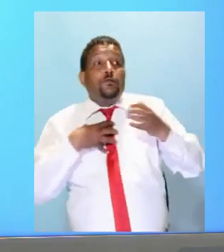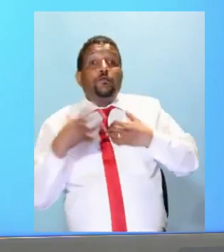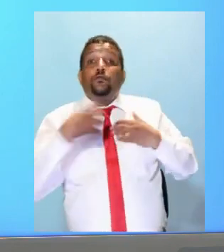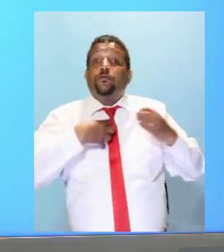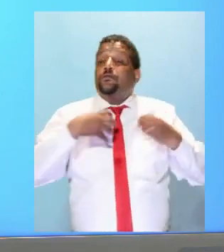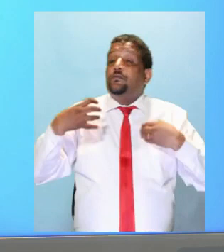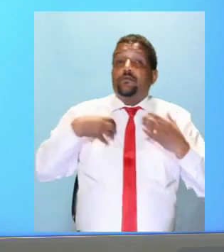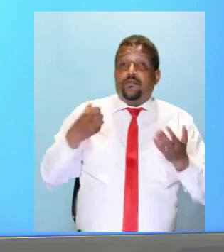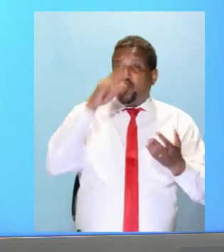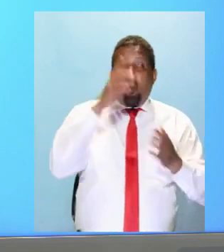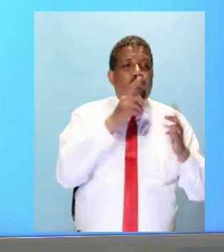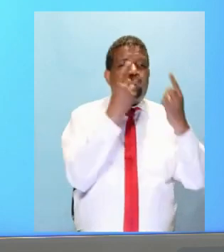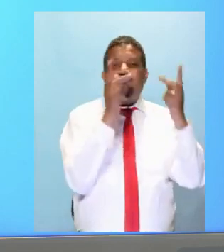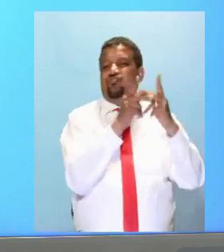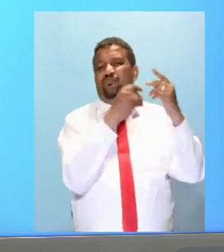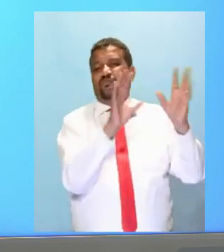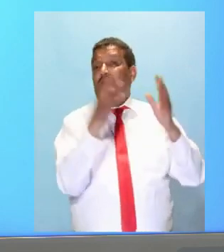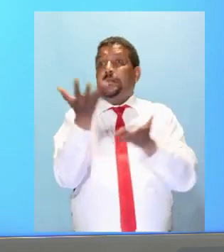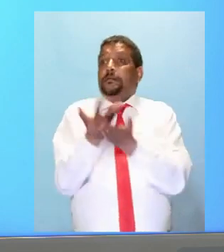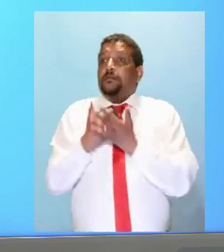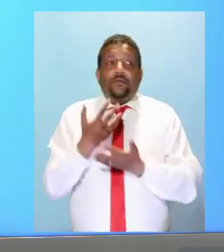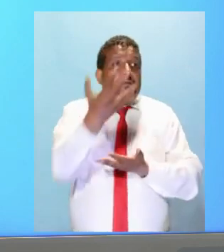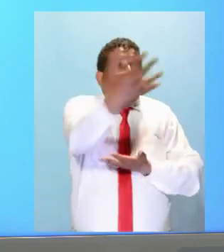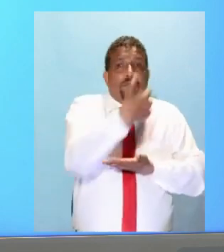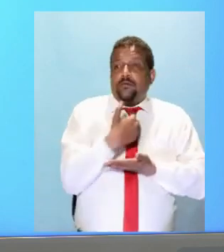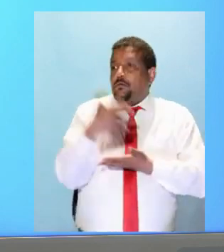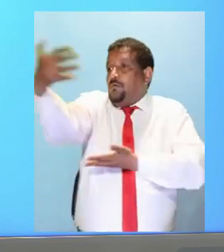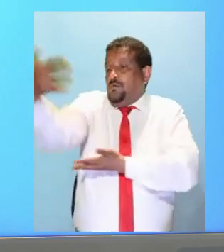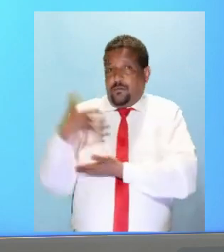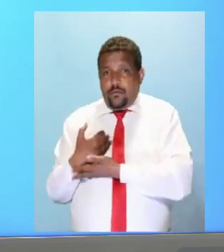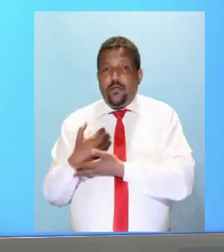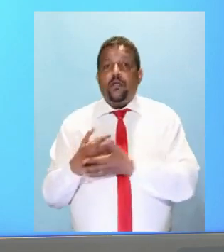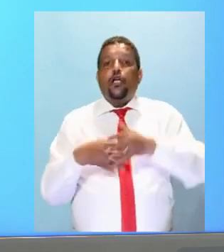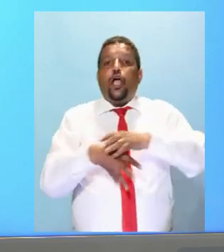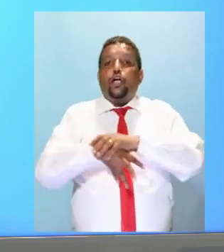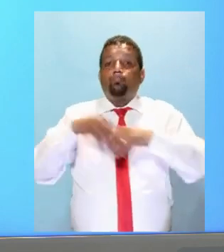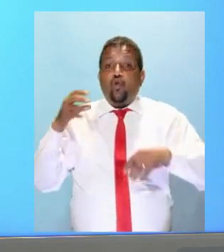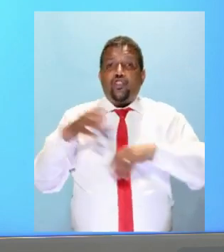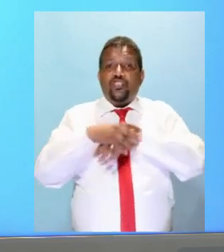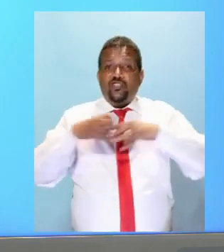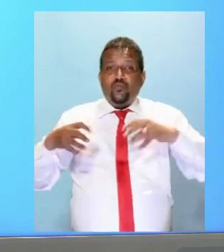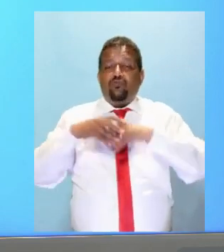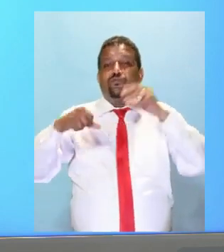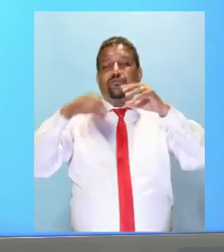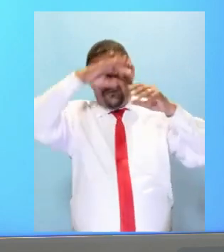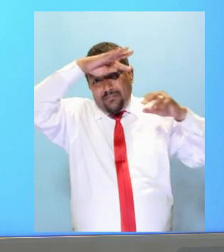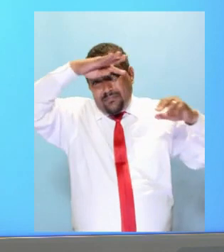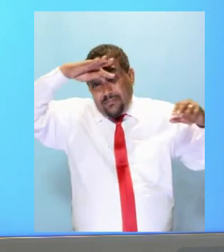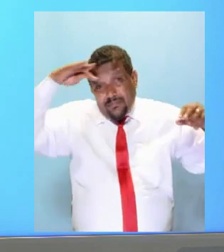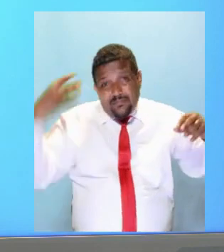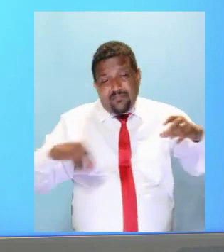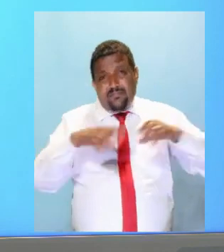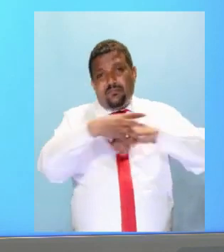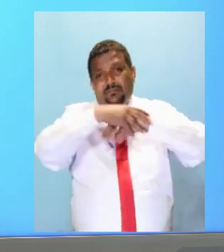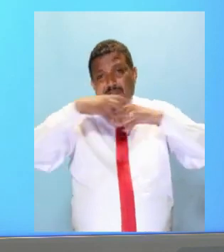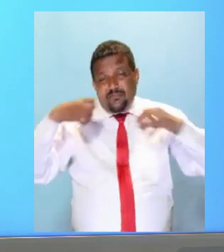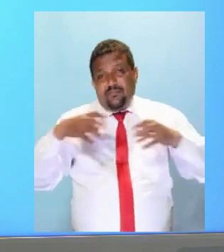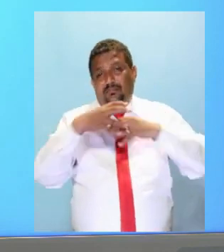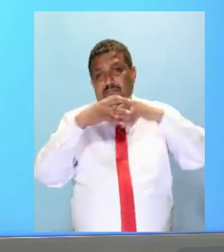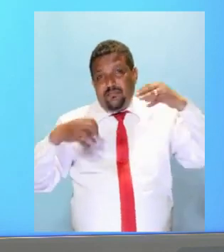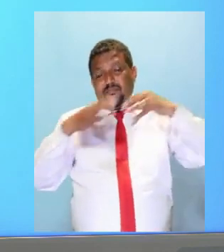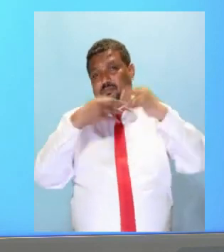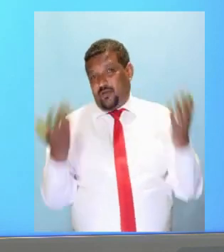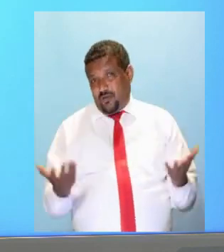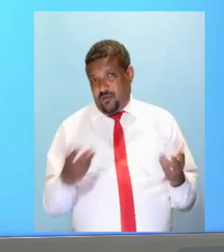rather than human being. This is the disadvantage. Exploitation of laborers are expected